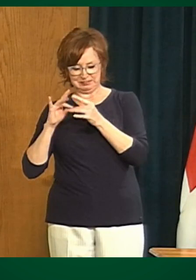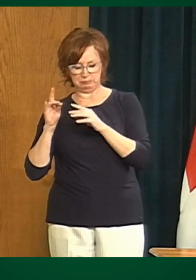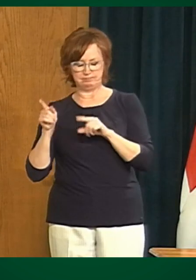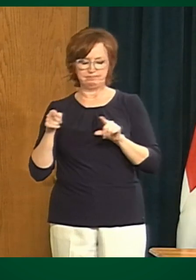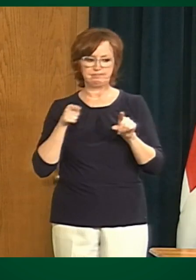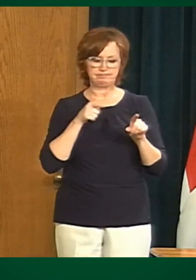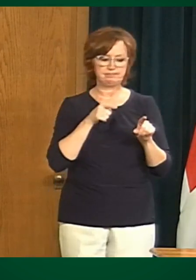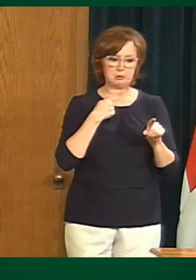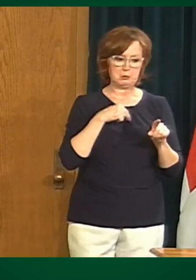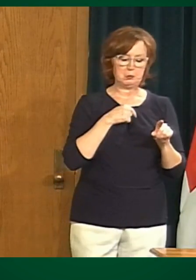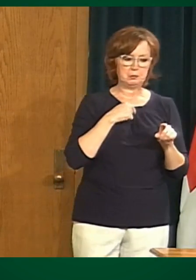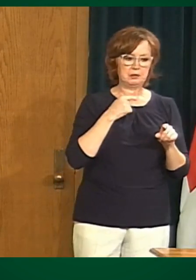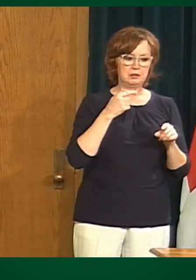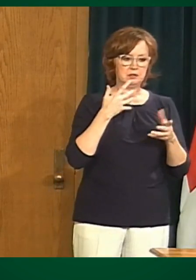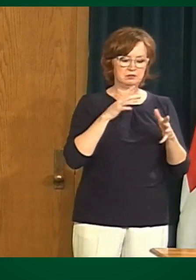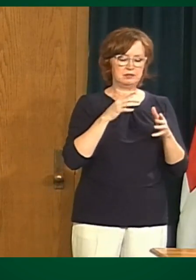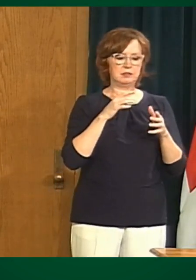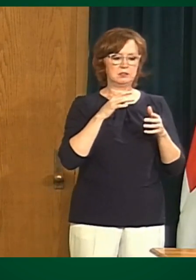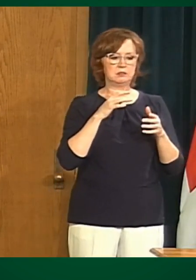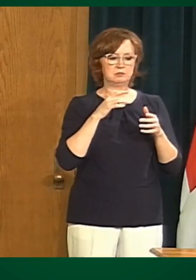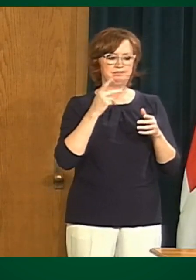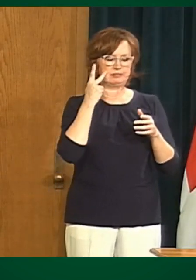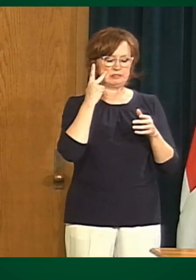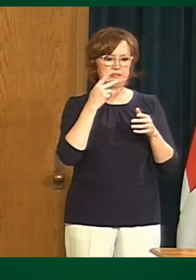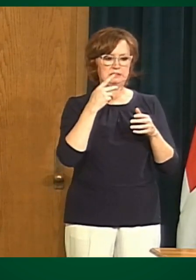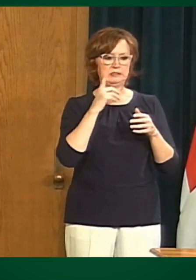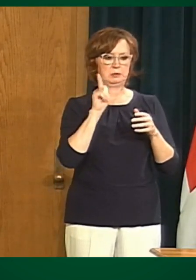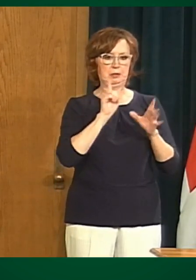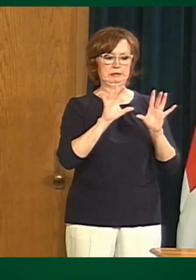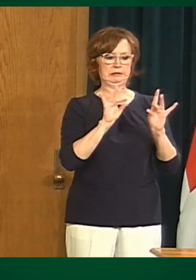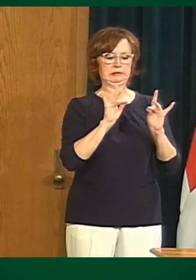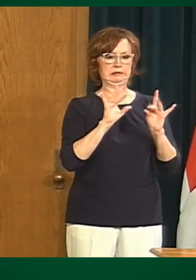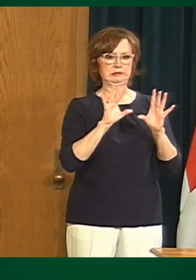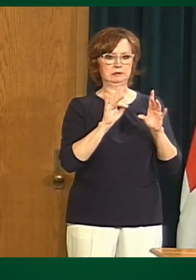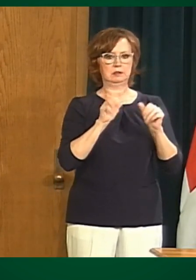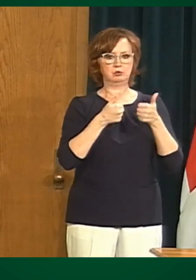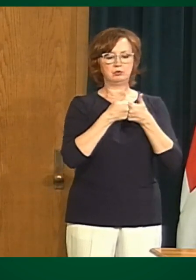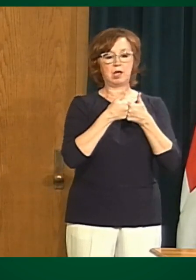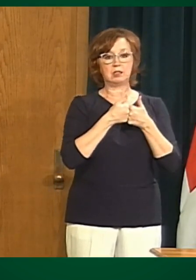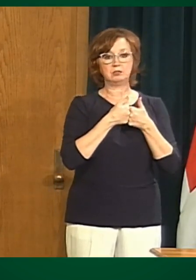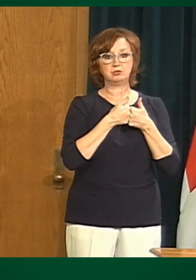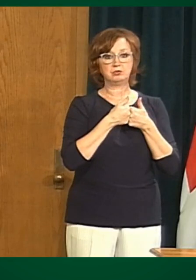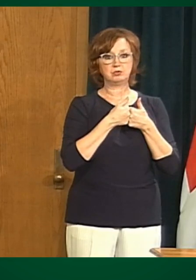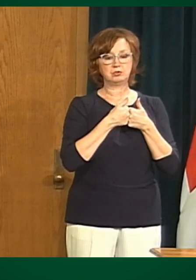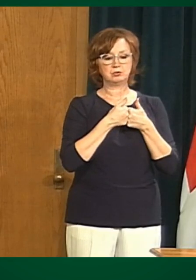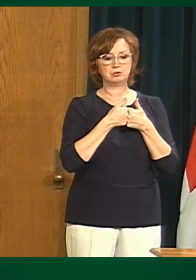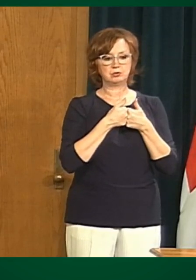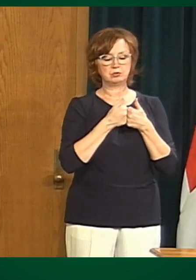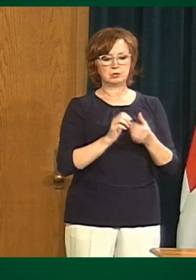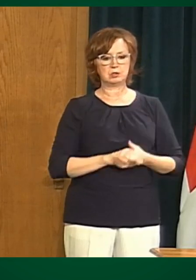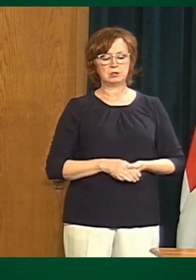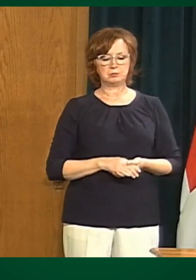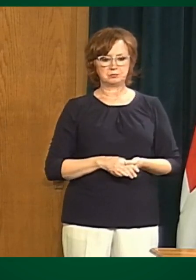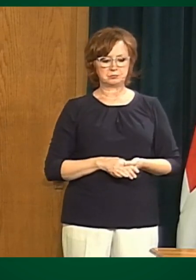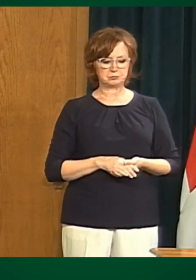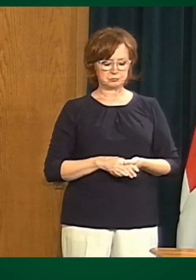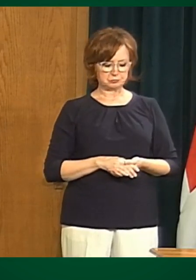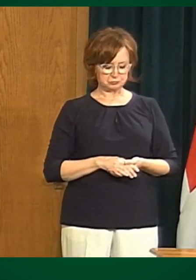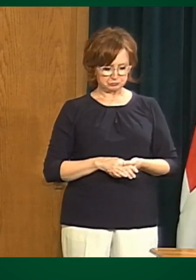associated with a number of cases where we can determine